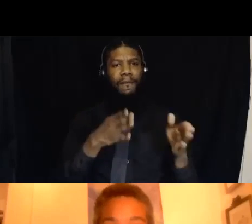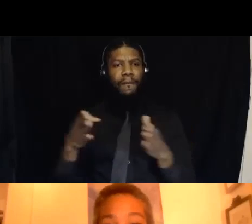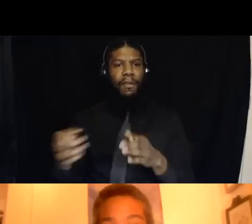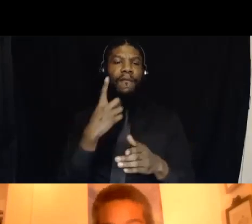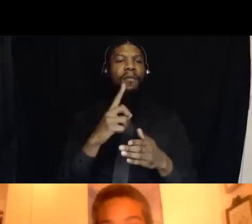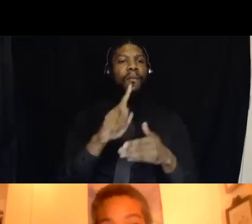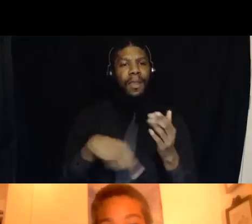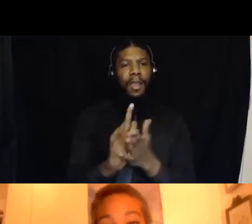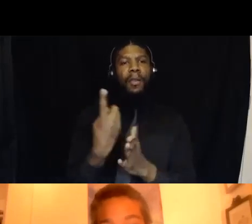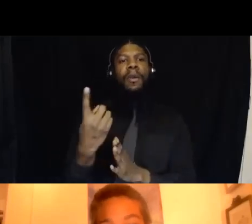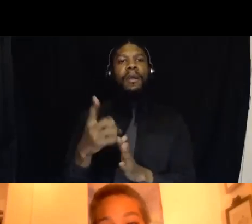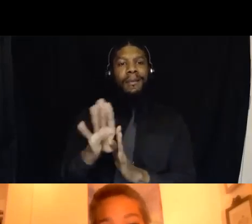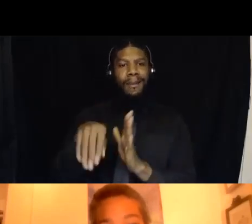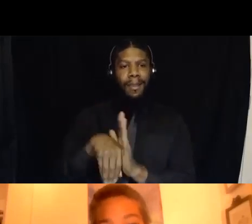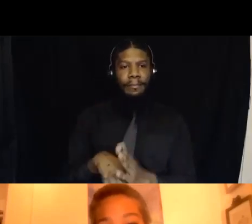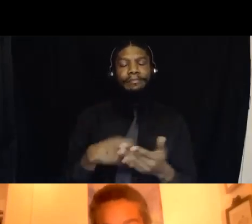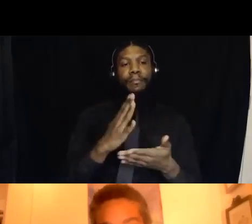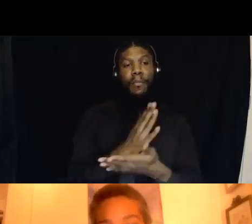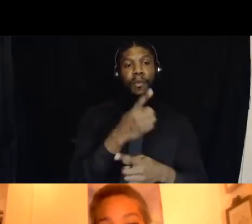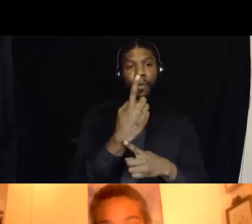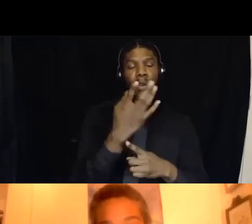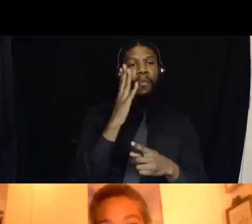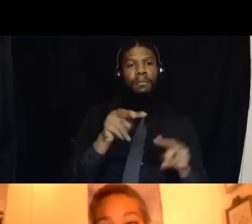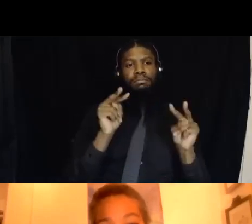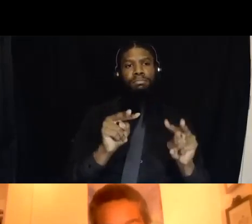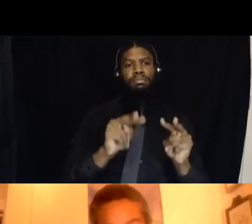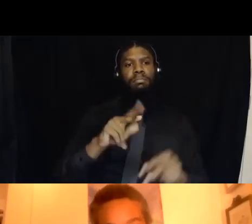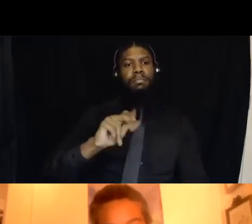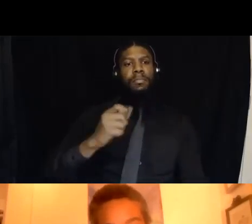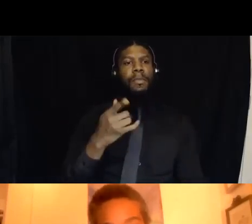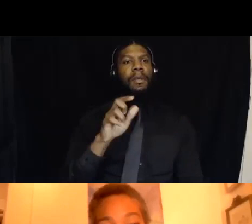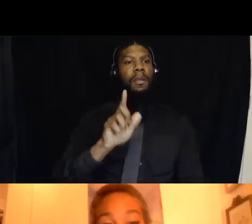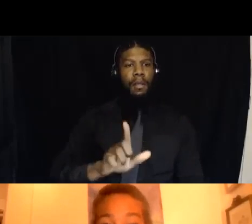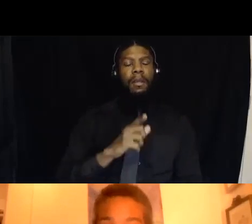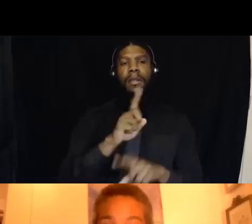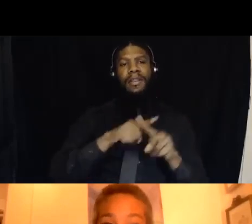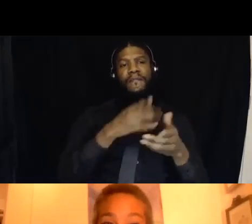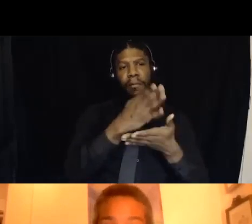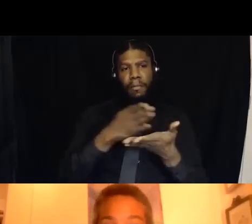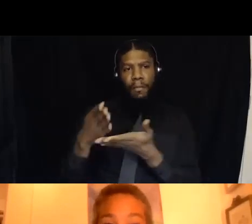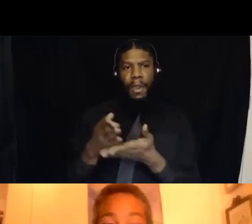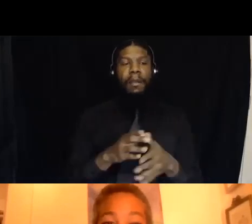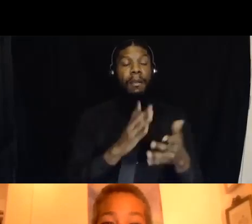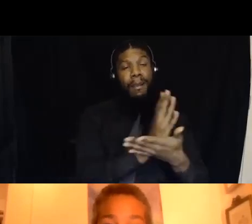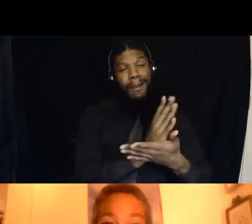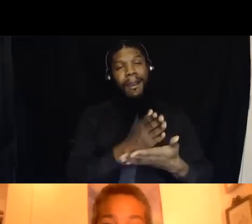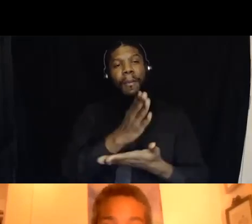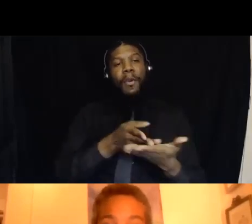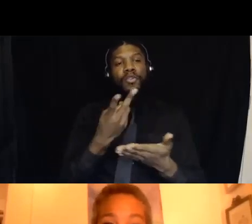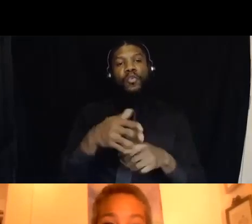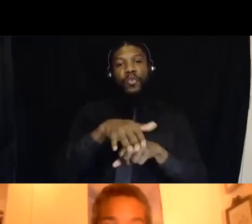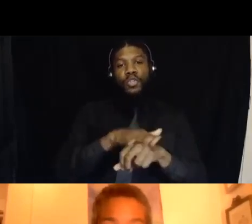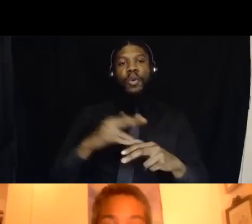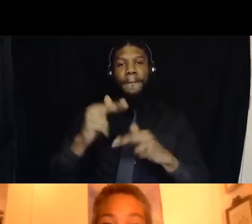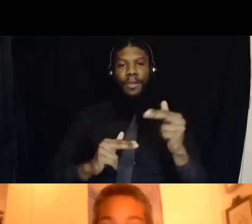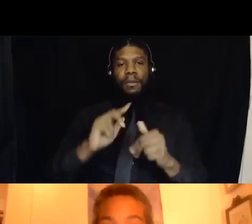will be a 15-minute period to look at Khalil's black and yellow caution as a whole and in quadrants. Part 2, slow build, will offer a space